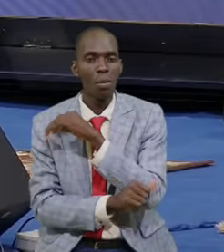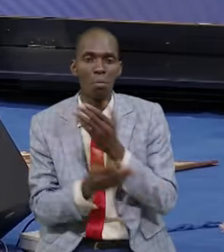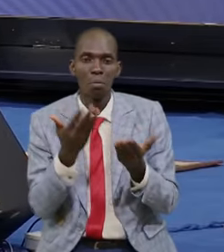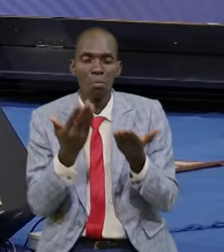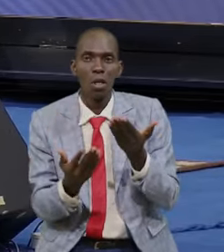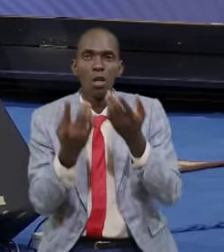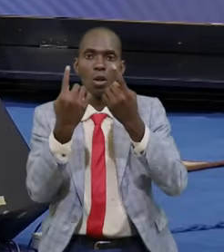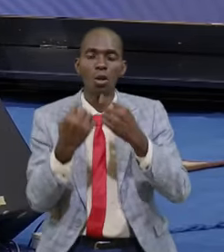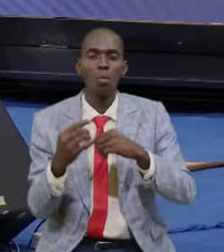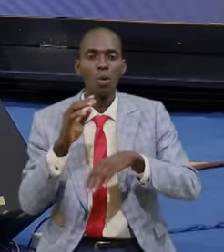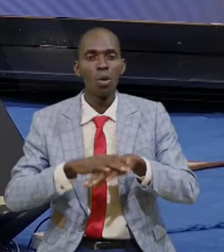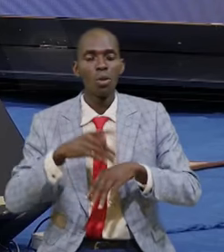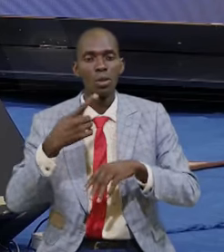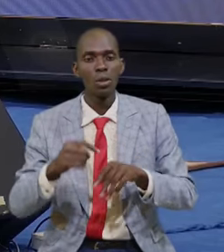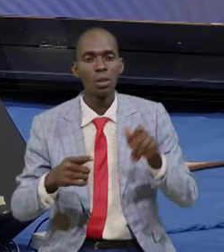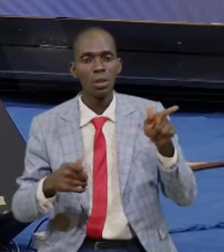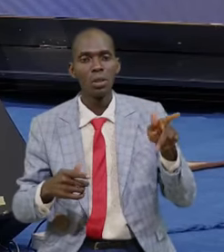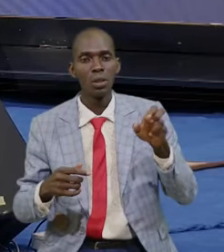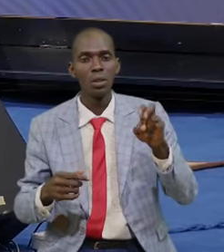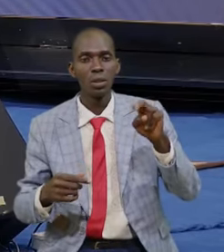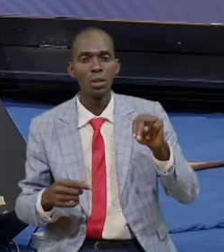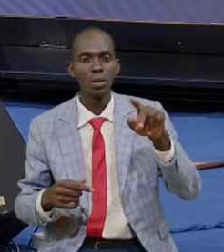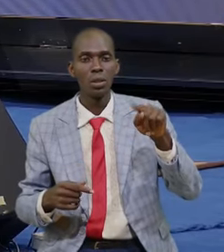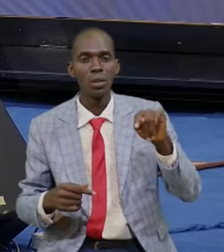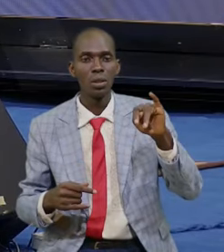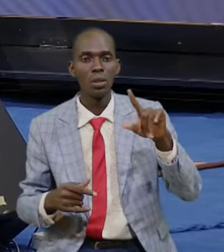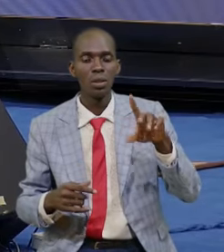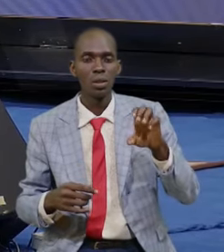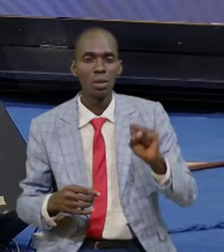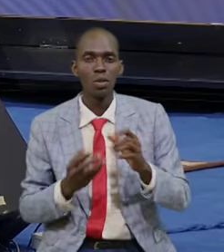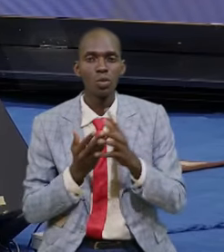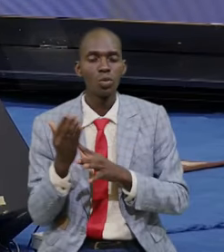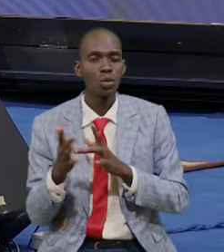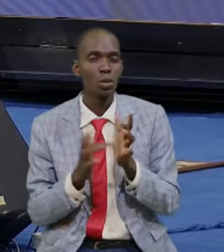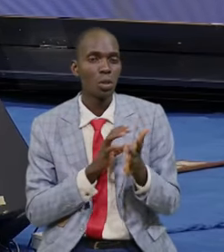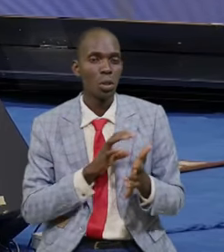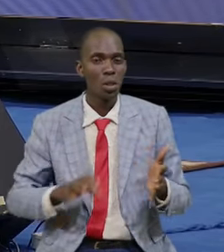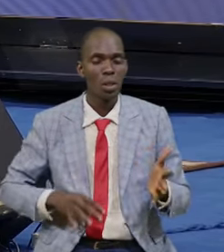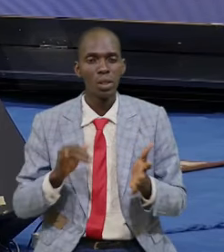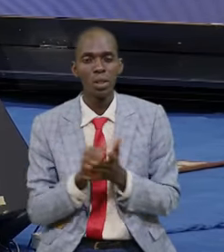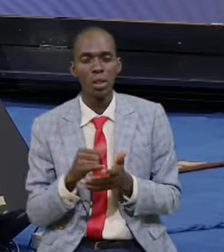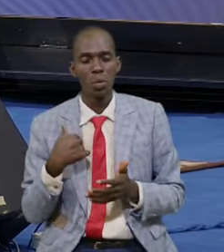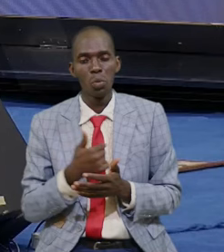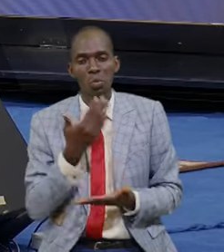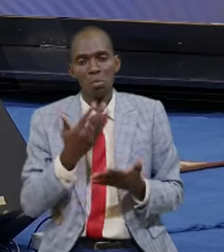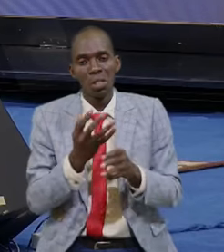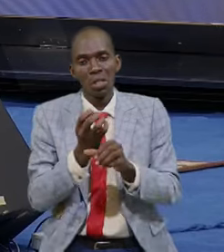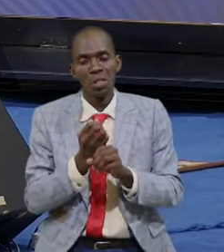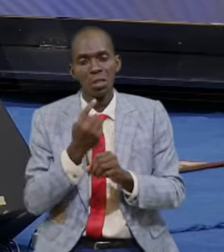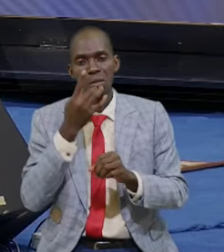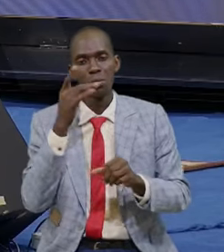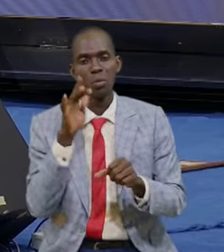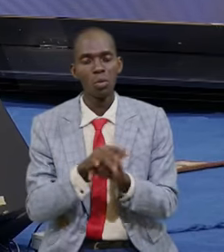the Gentiles through Jesus Christ, that we might receive the promise of